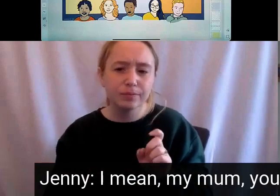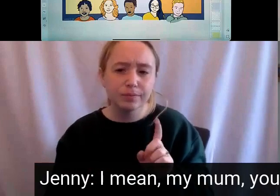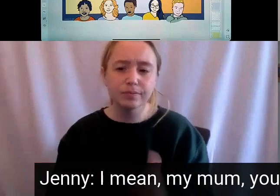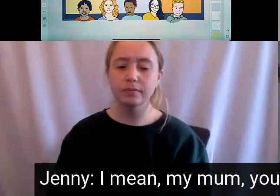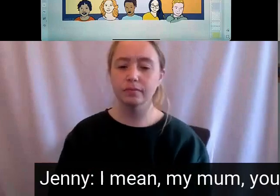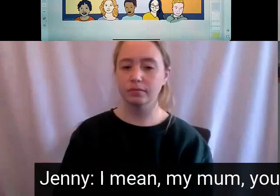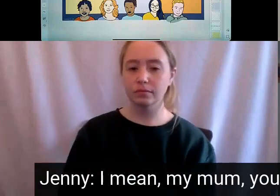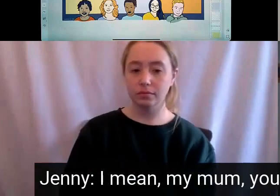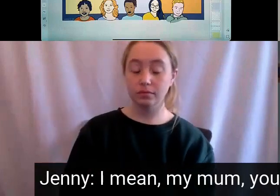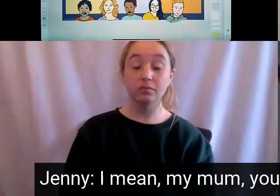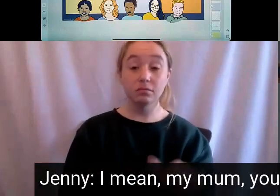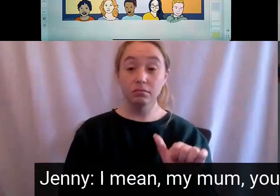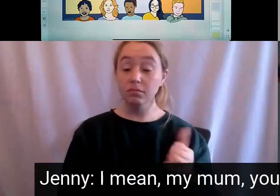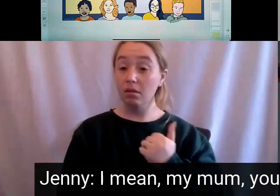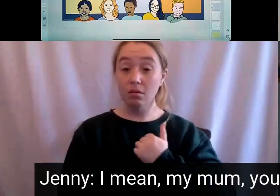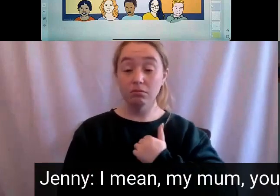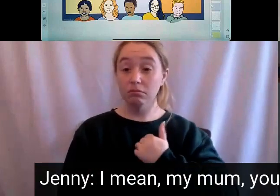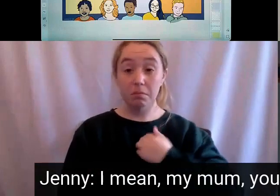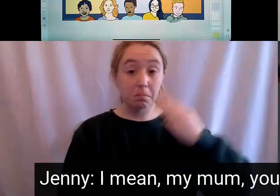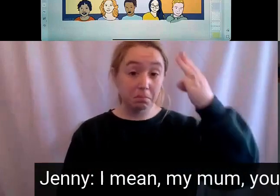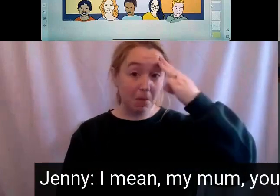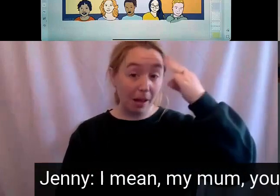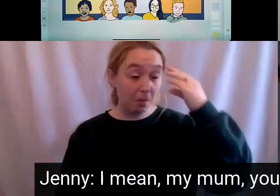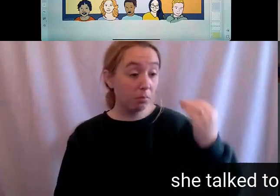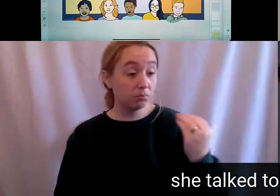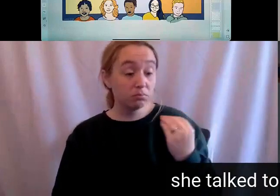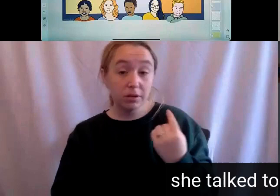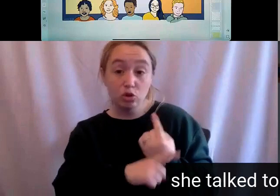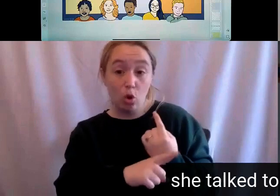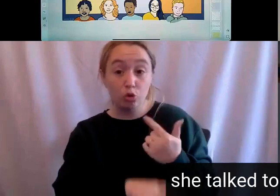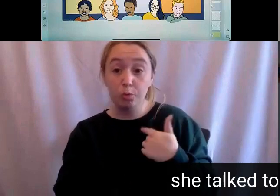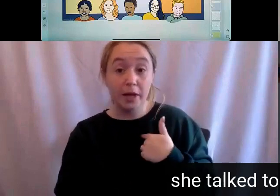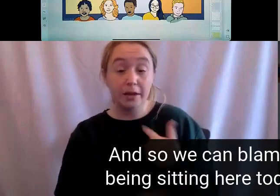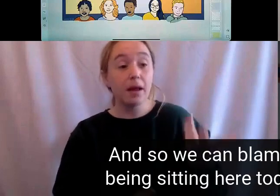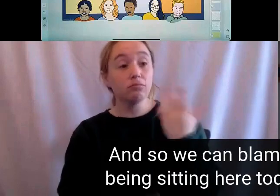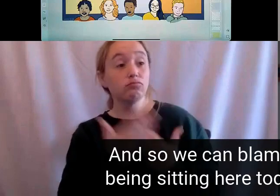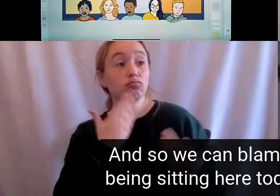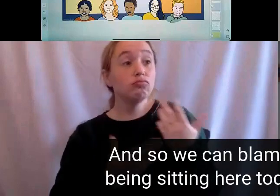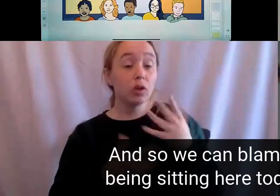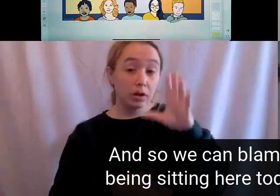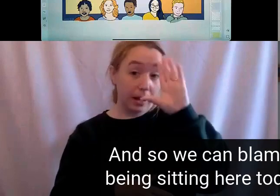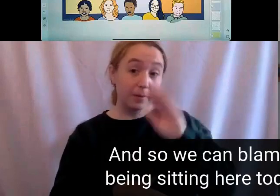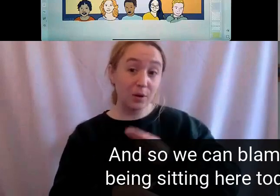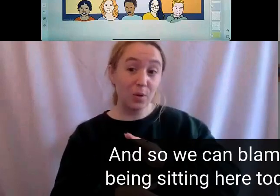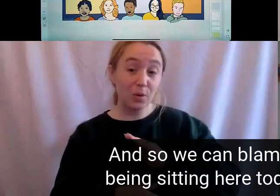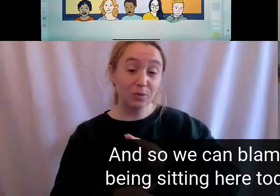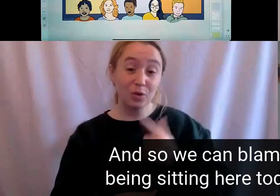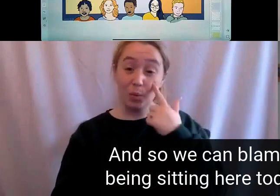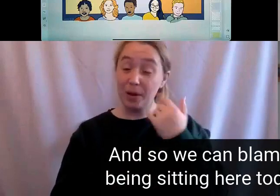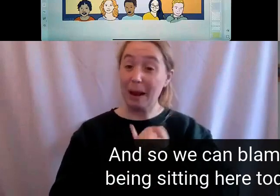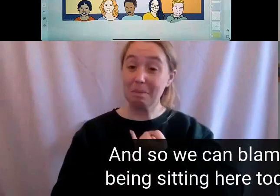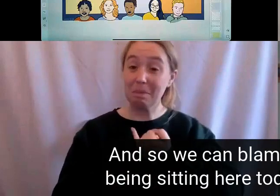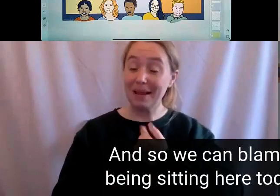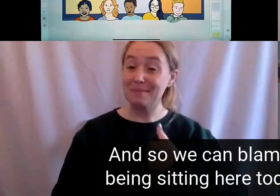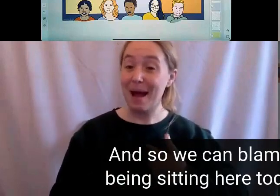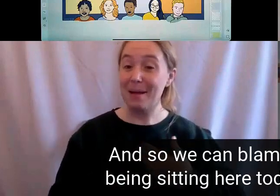I mean, my mum, you know, talked to me about it. You know, she talked to me about it, and so we can blame my mother for me being sitting